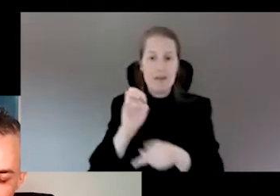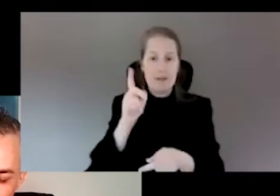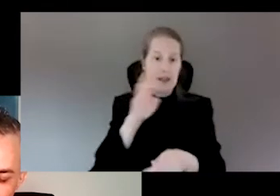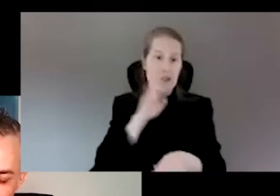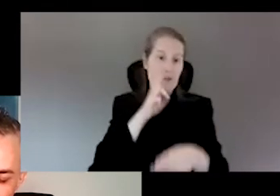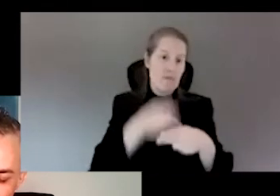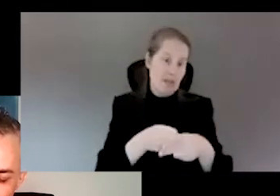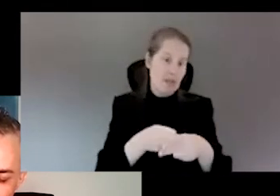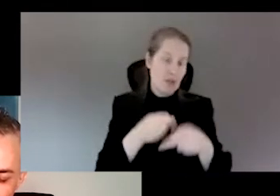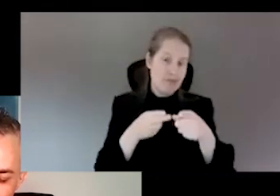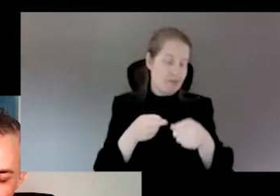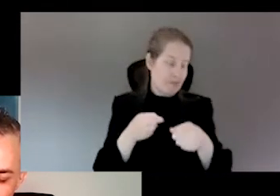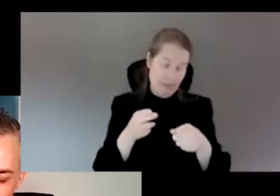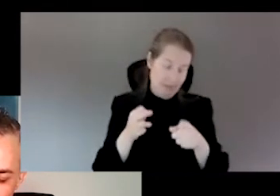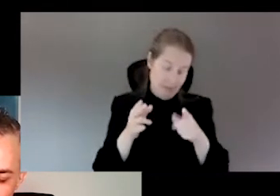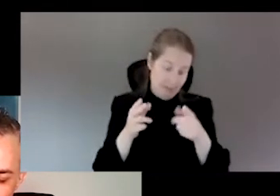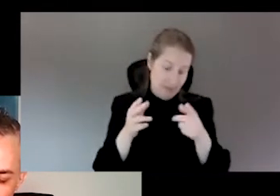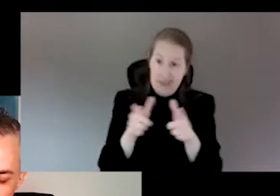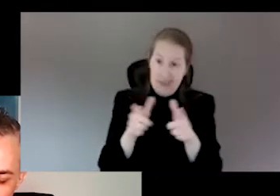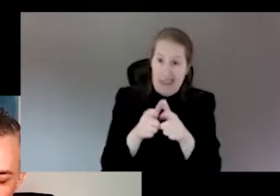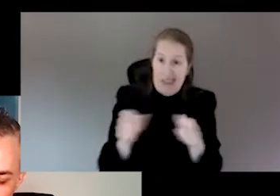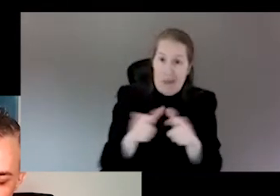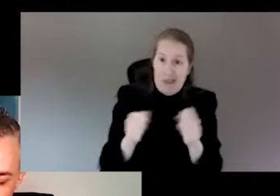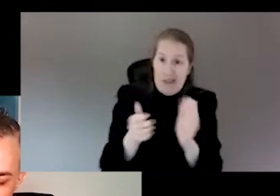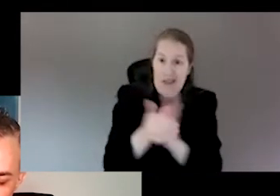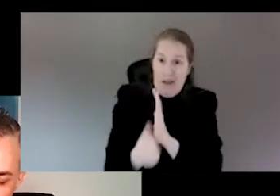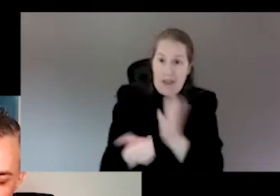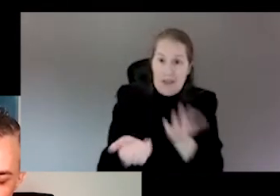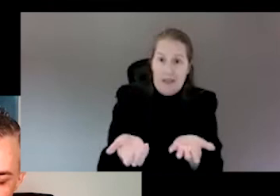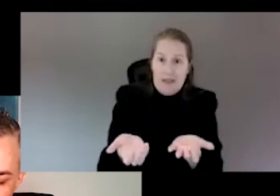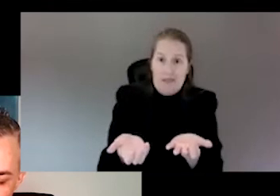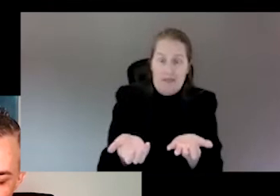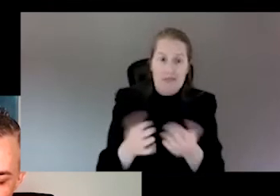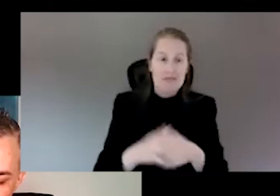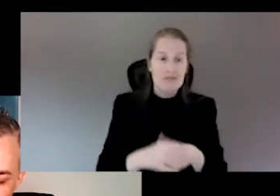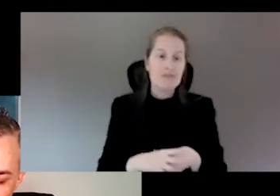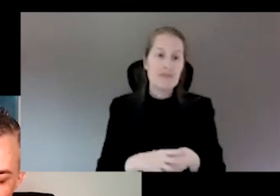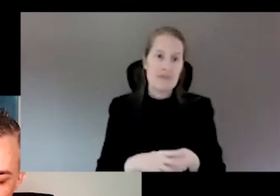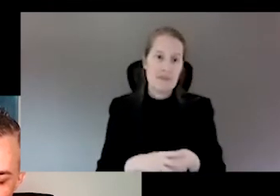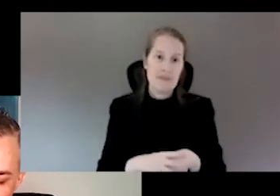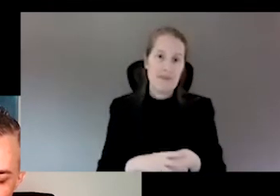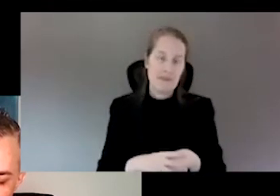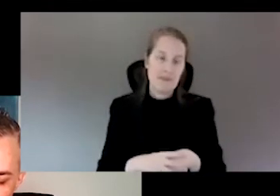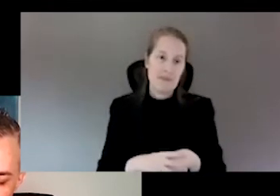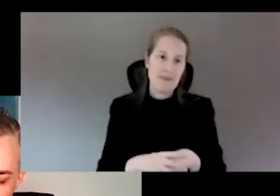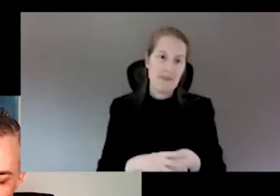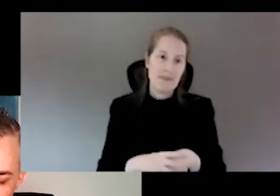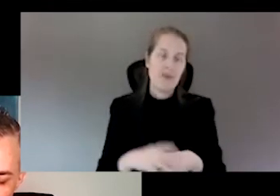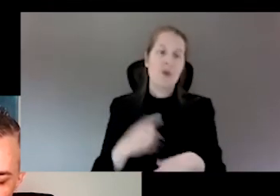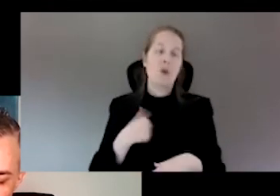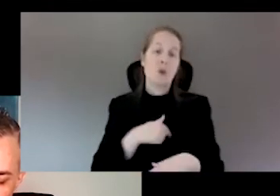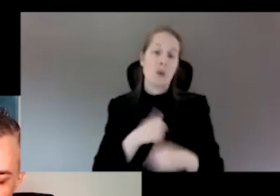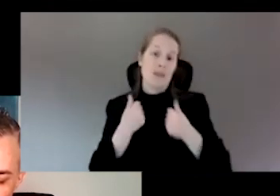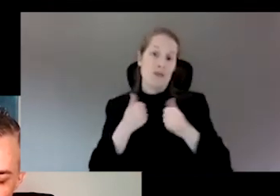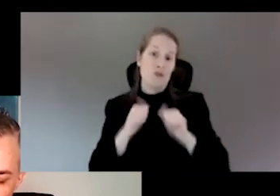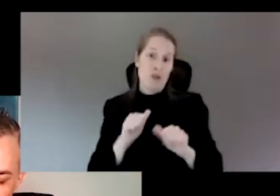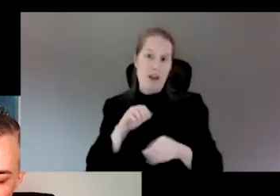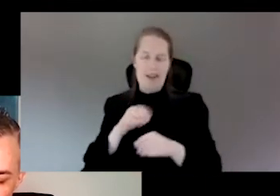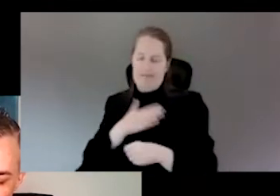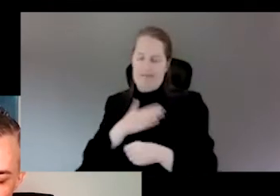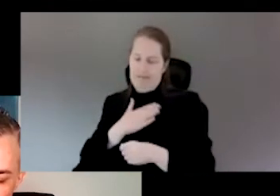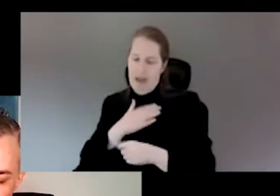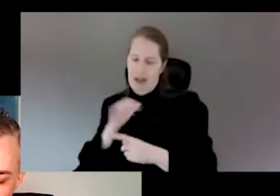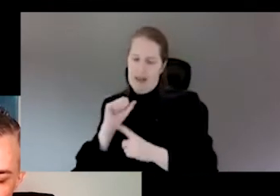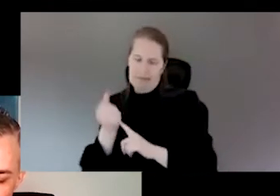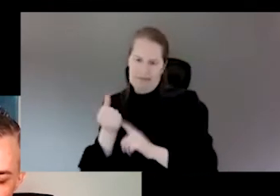issue just around linguistic competence. And what we've tried to do, at least in our setting,